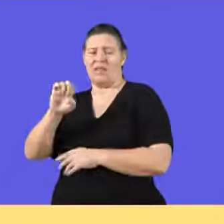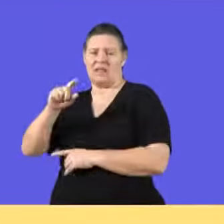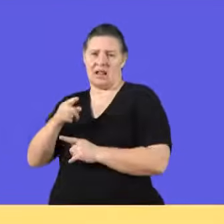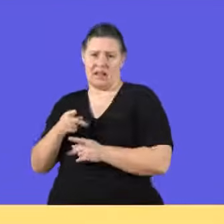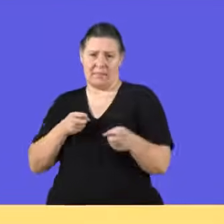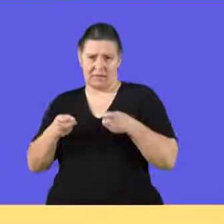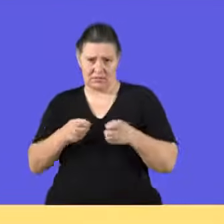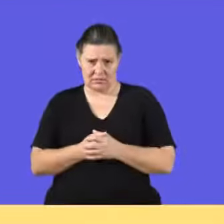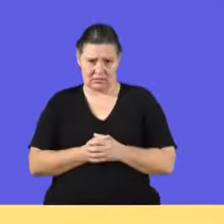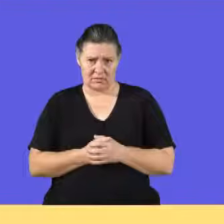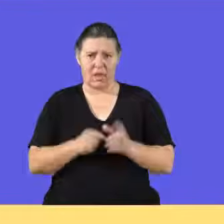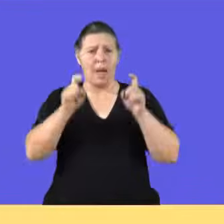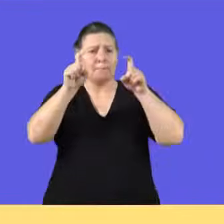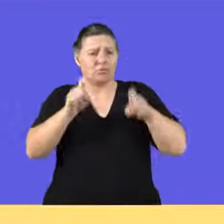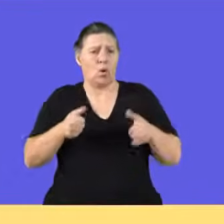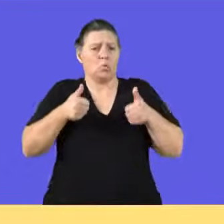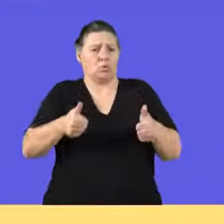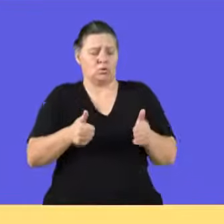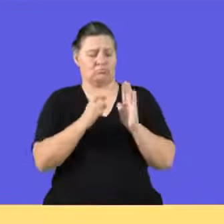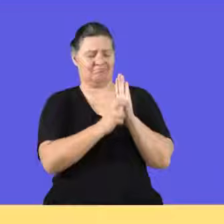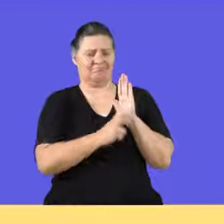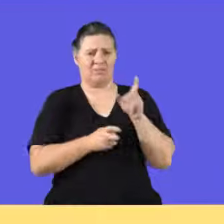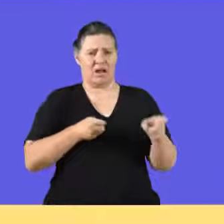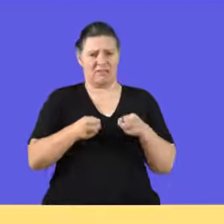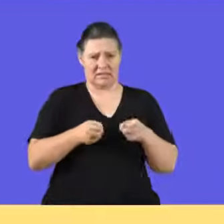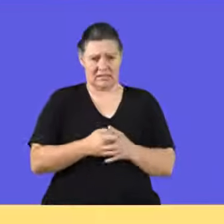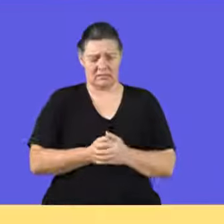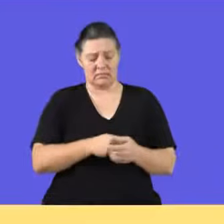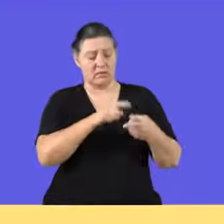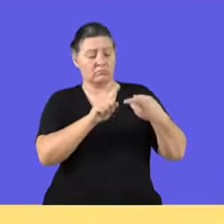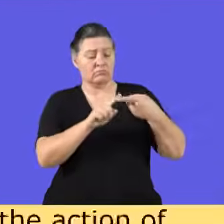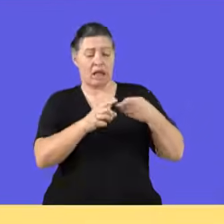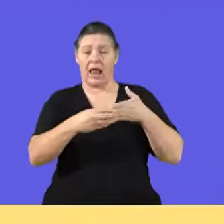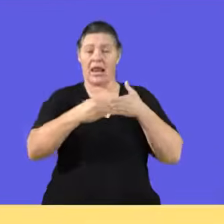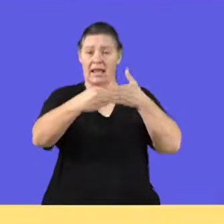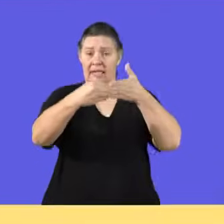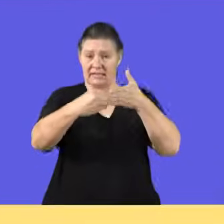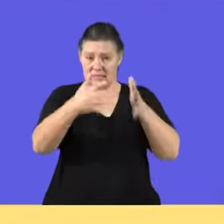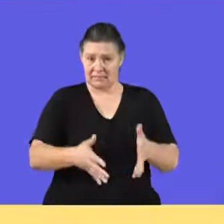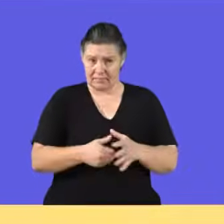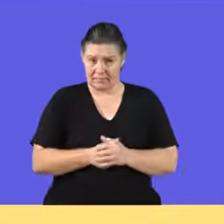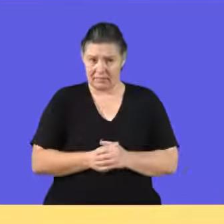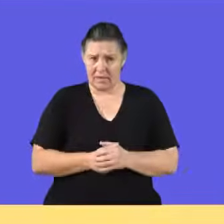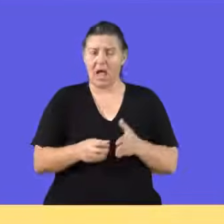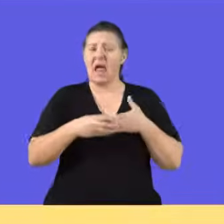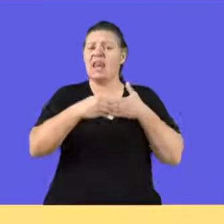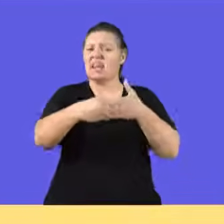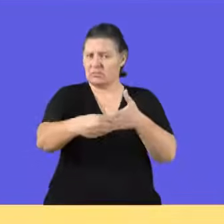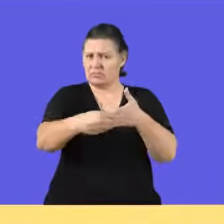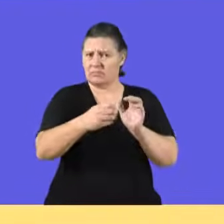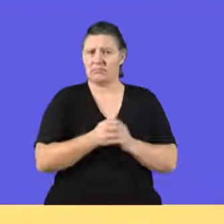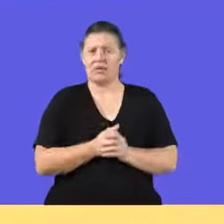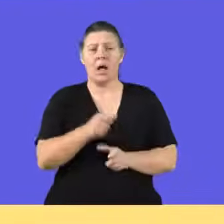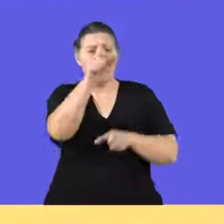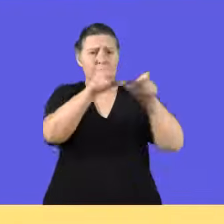The following principles for good corporate governance. Okay, so we're going to begin now with the first one, leadership. When